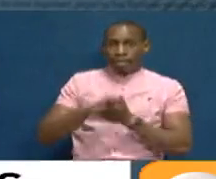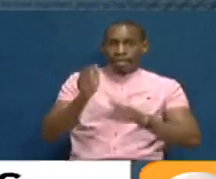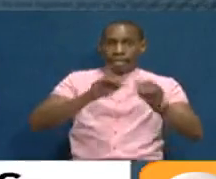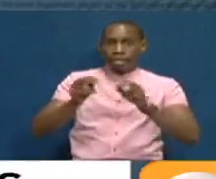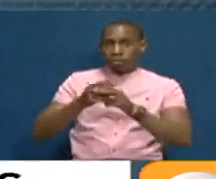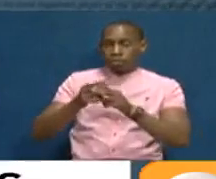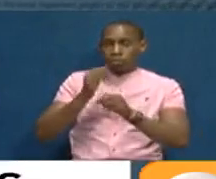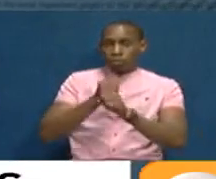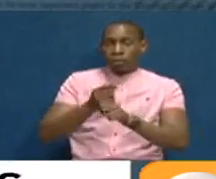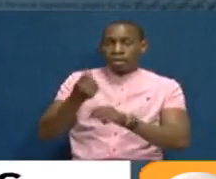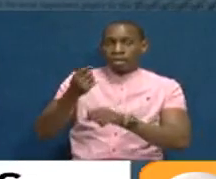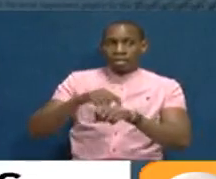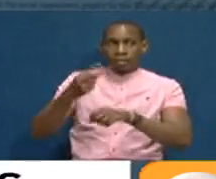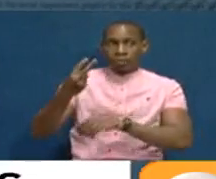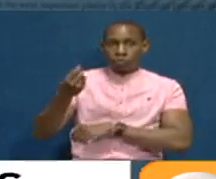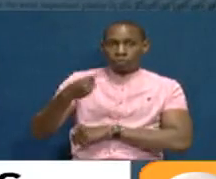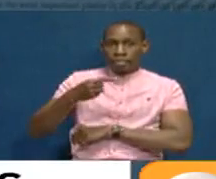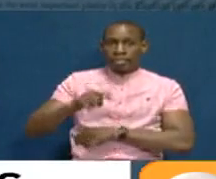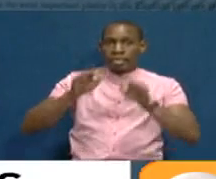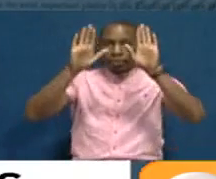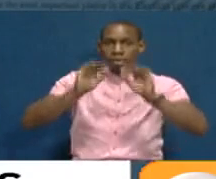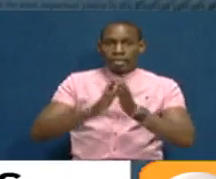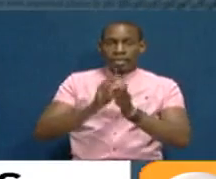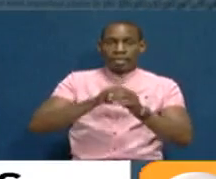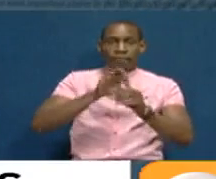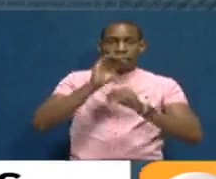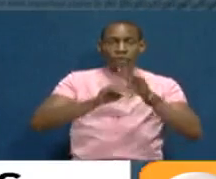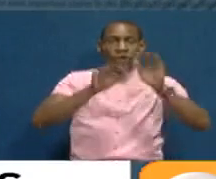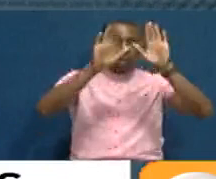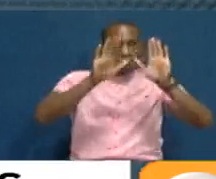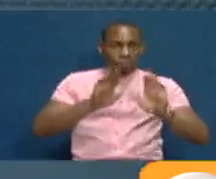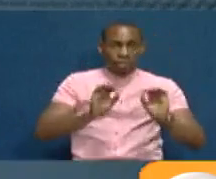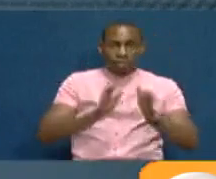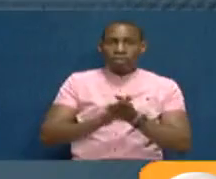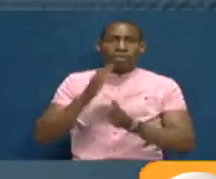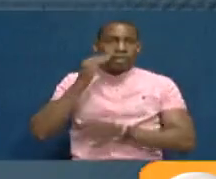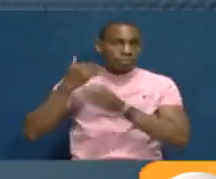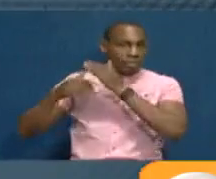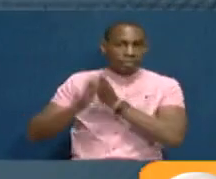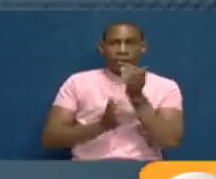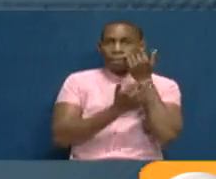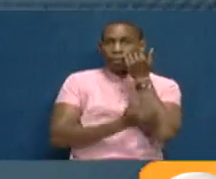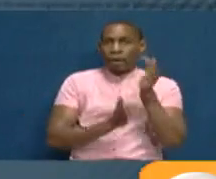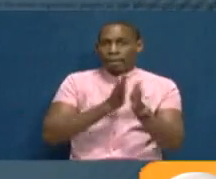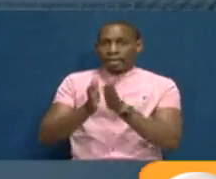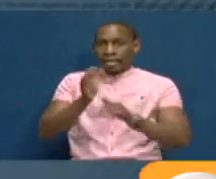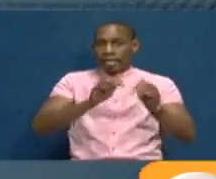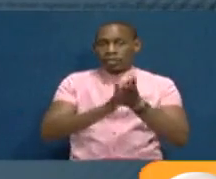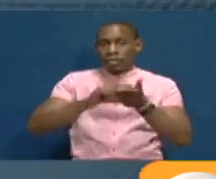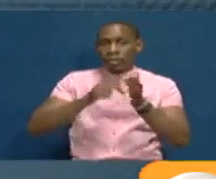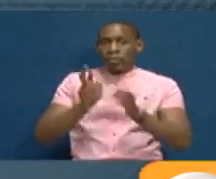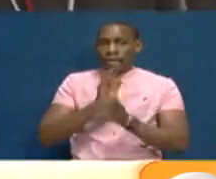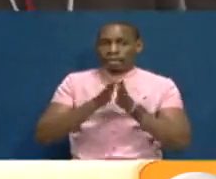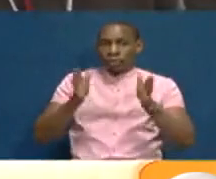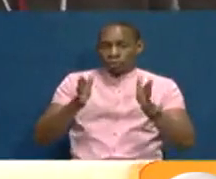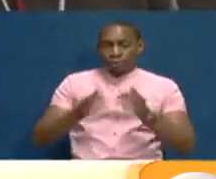we're about to conduct in under 2 months mean nothing if every vote does not count. We know from experiences that poor IEBC preparedness means high risk